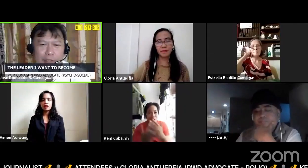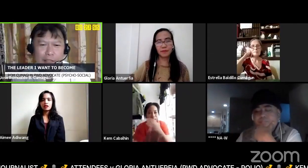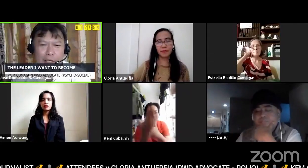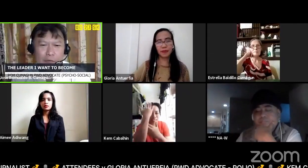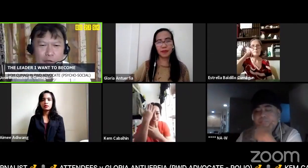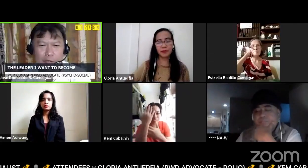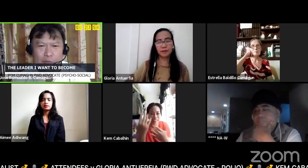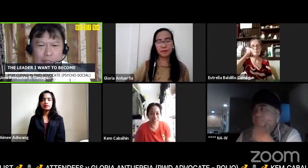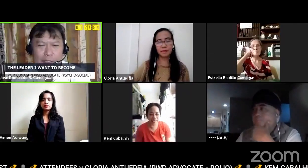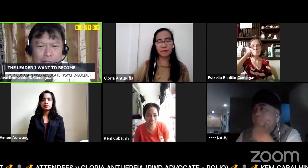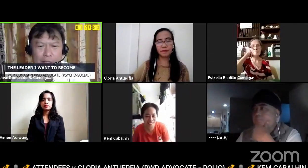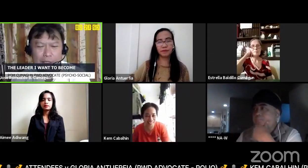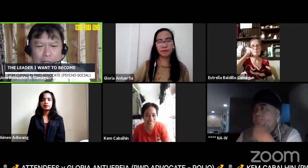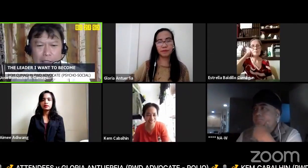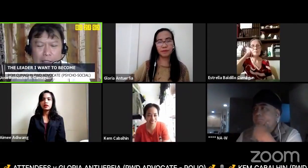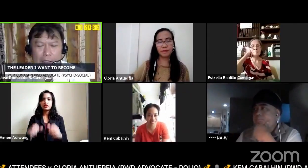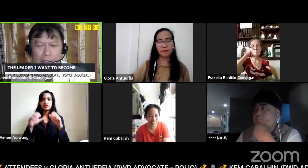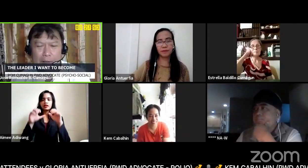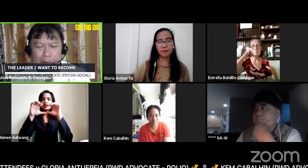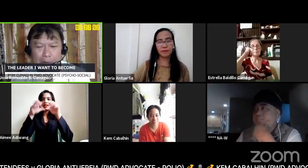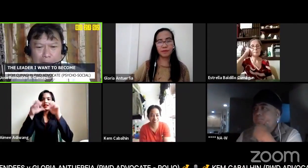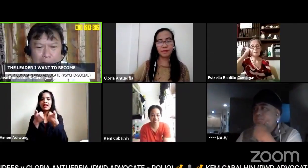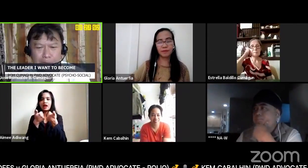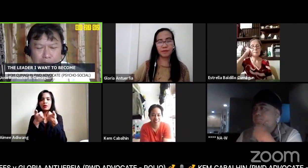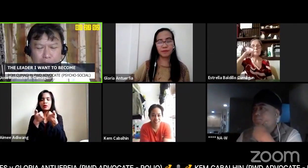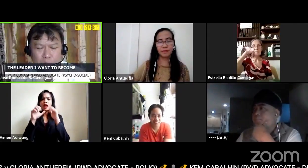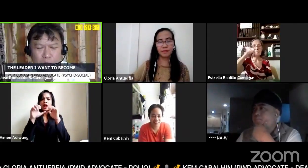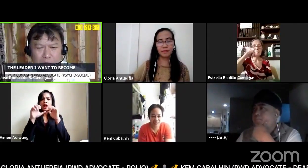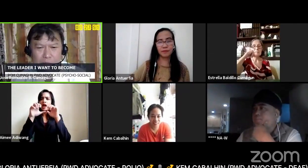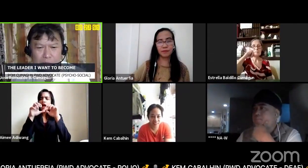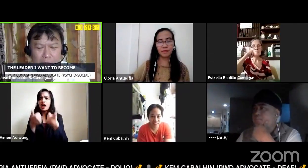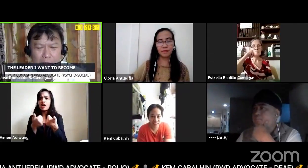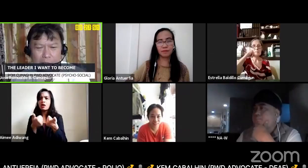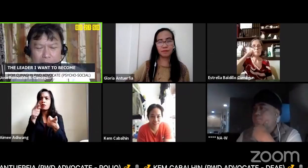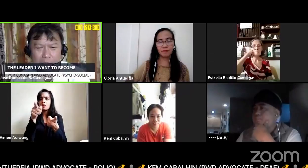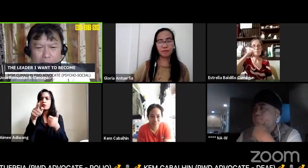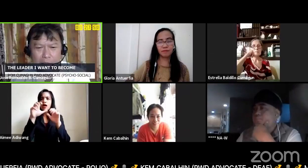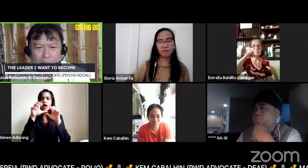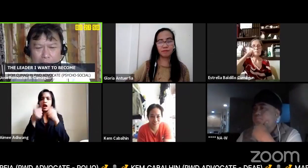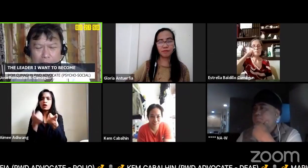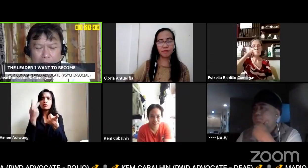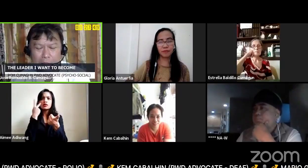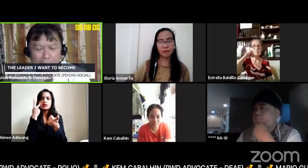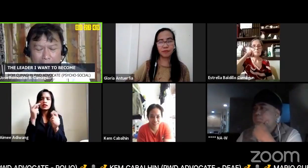do you see the deaf community? Uh,